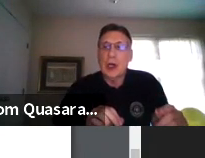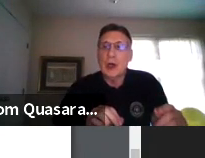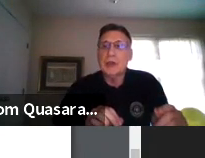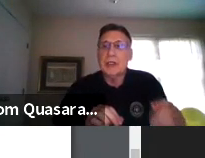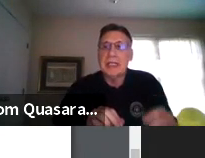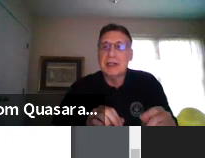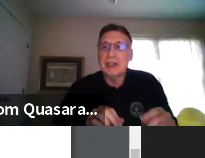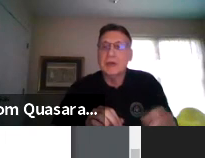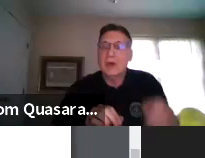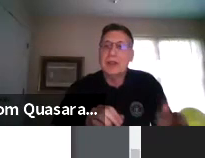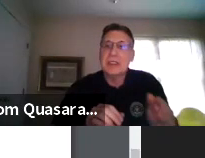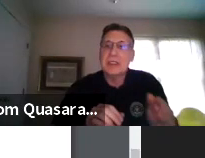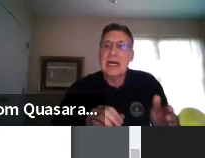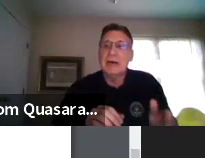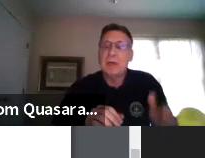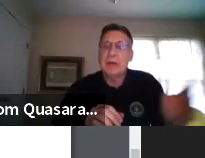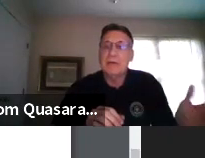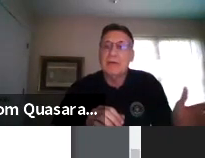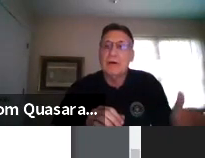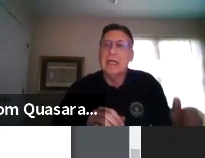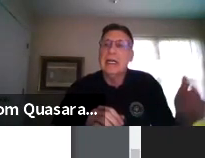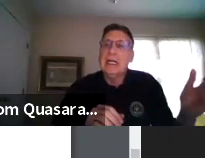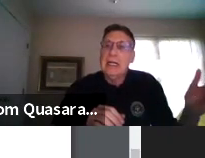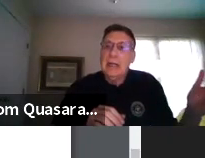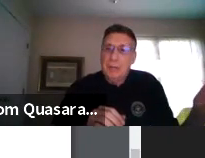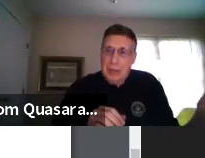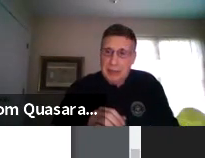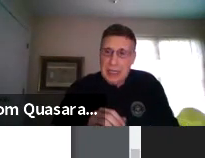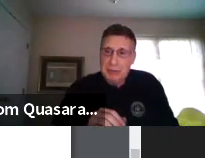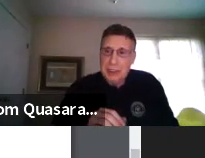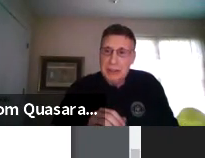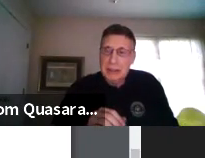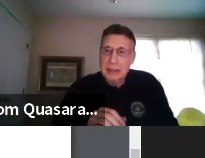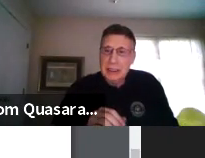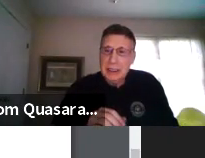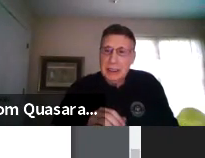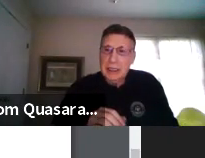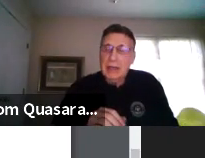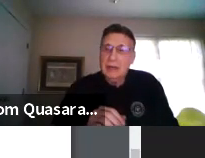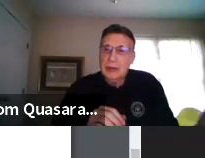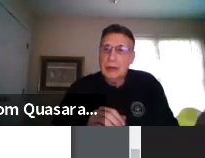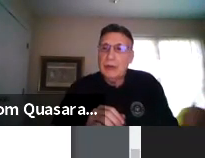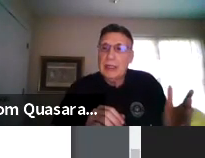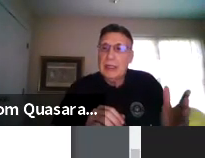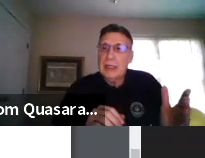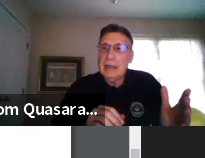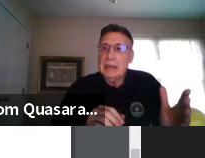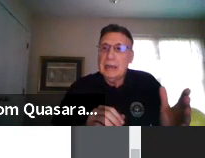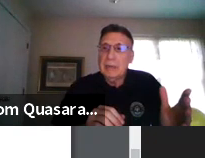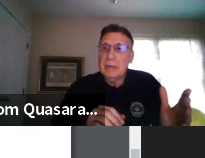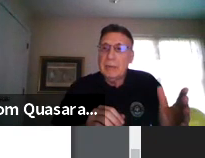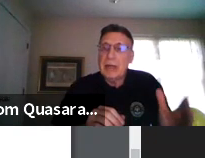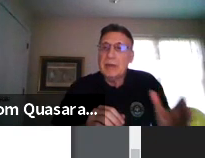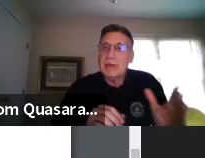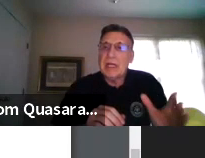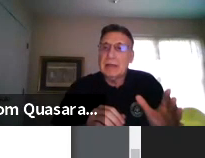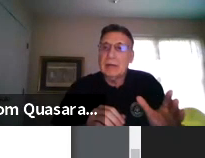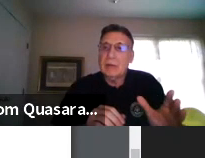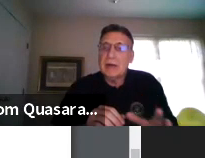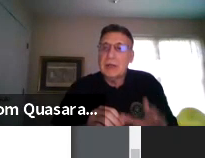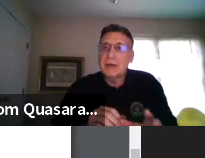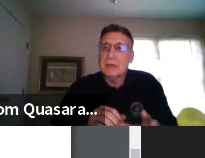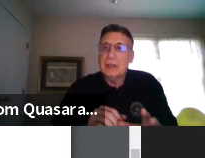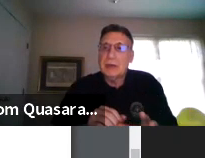called closed sessions. Well, this is the counterpart to FOIA. Exemptions to the premise